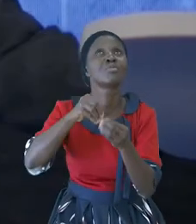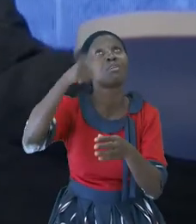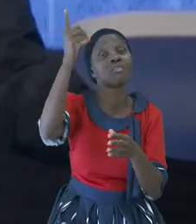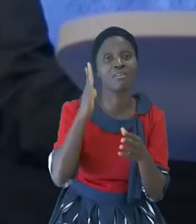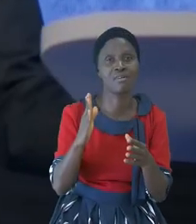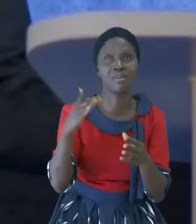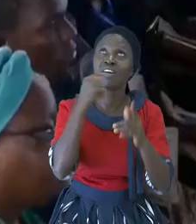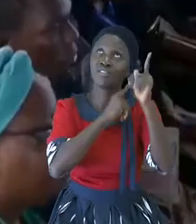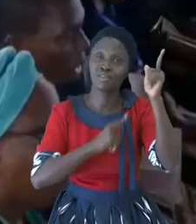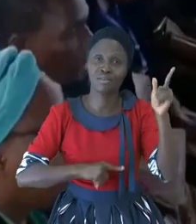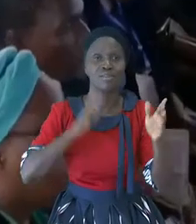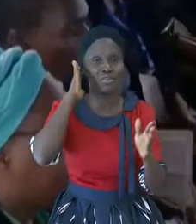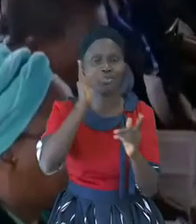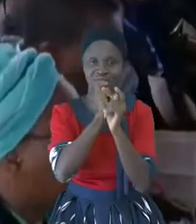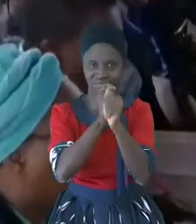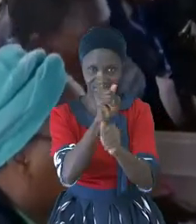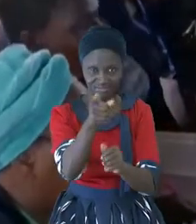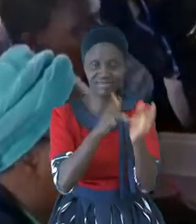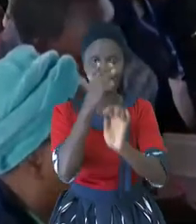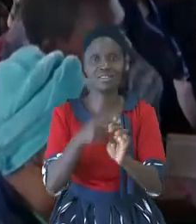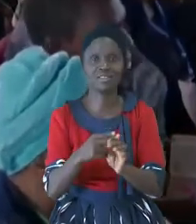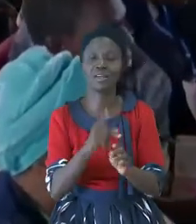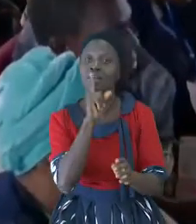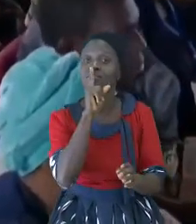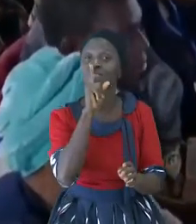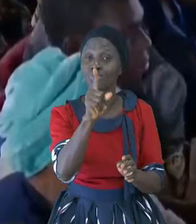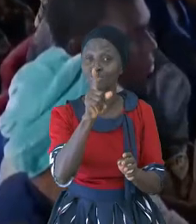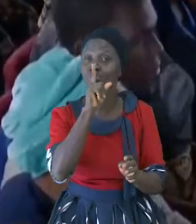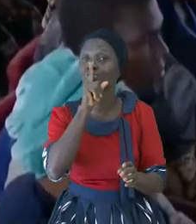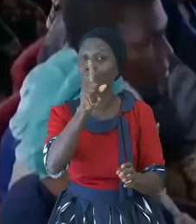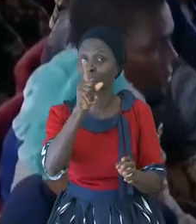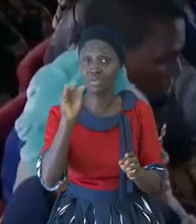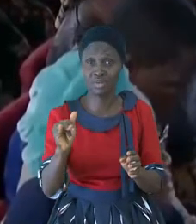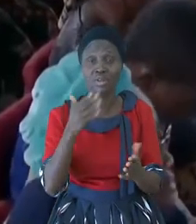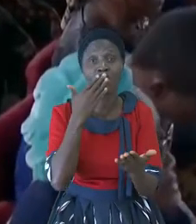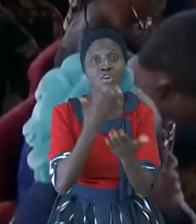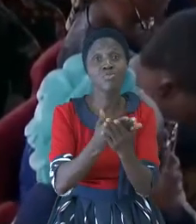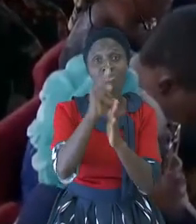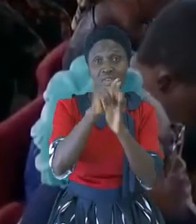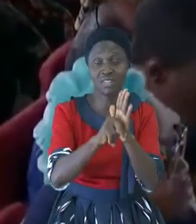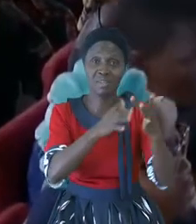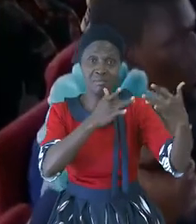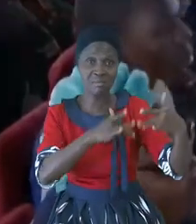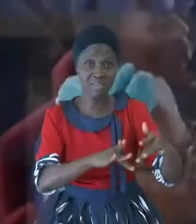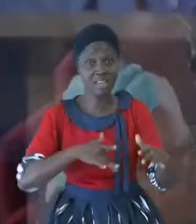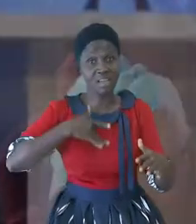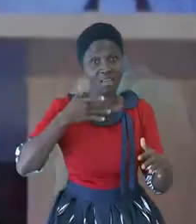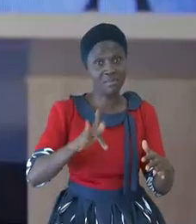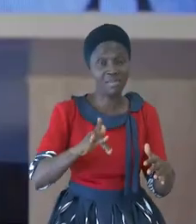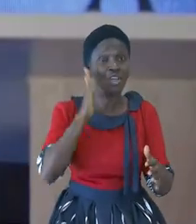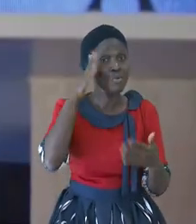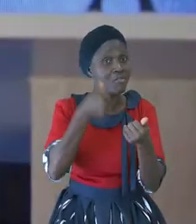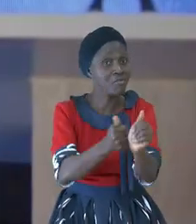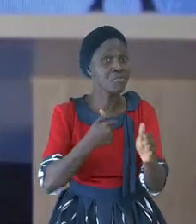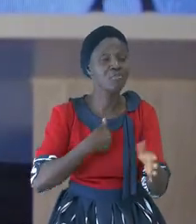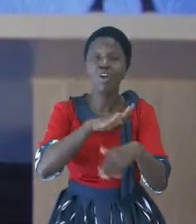Lord will reward you? Surely, surely, goodness and mercy shall follow me all the days